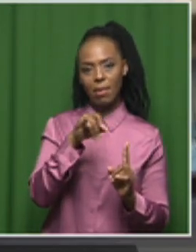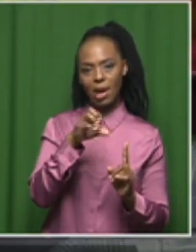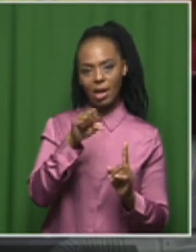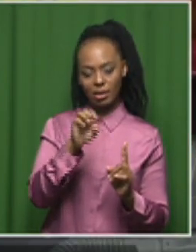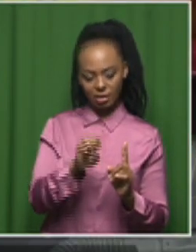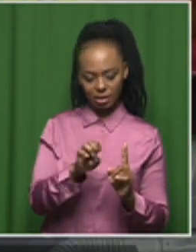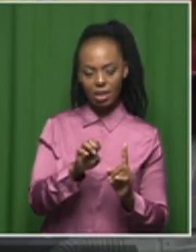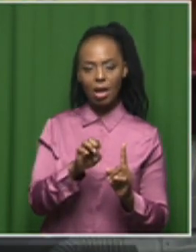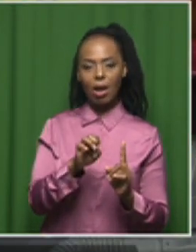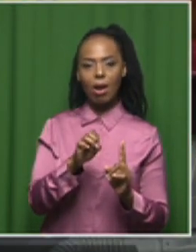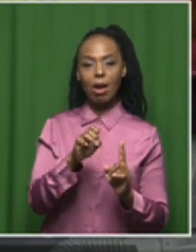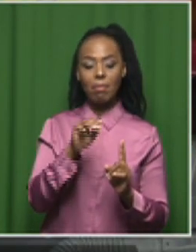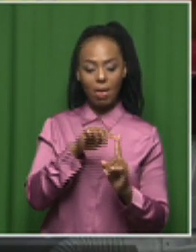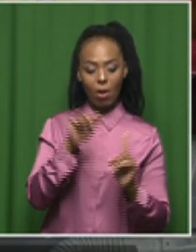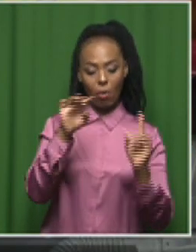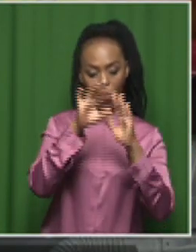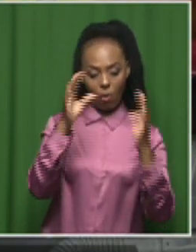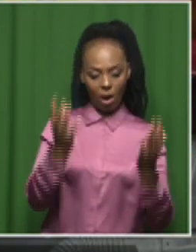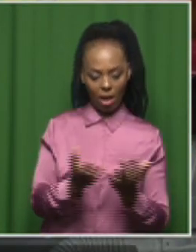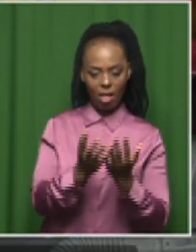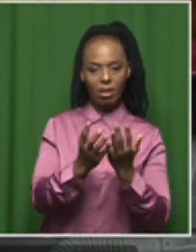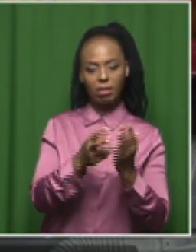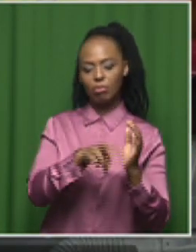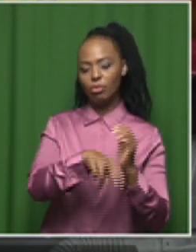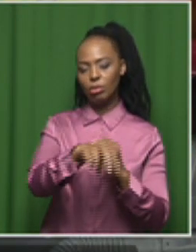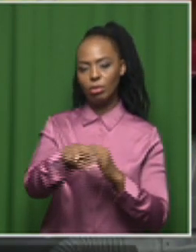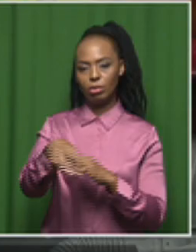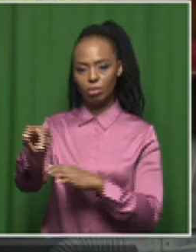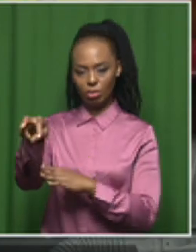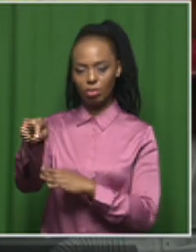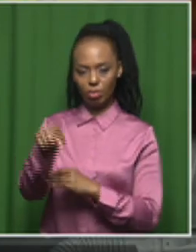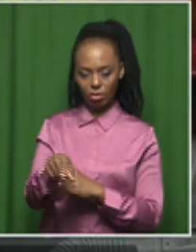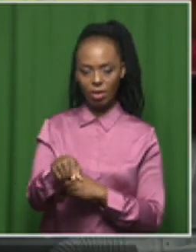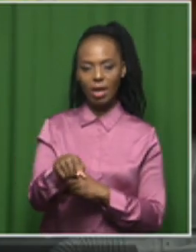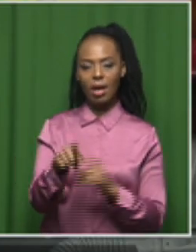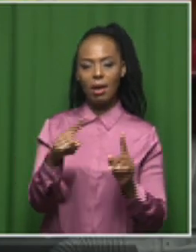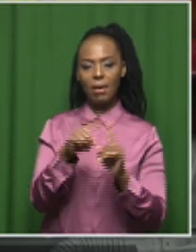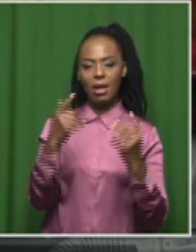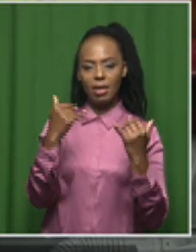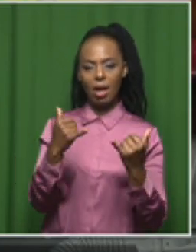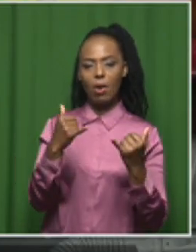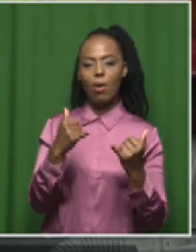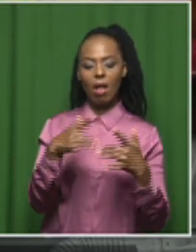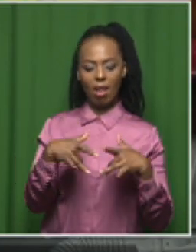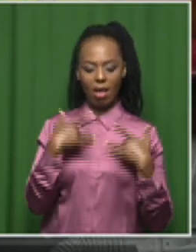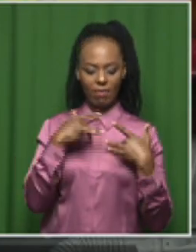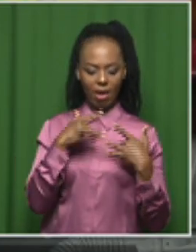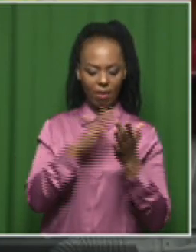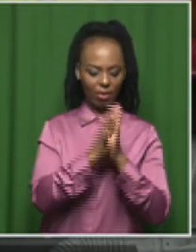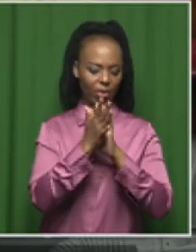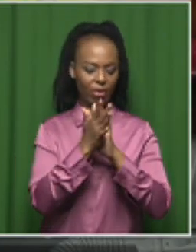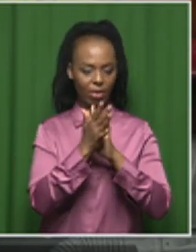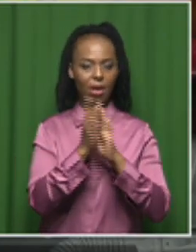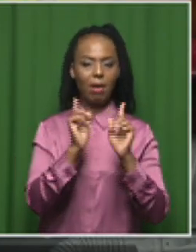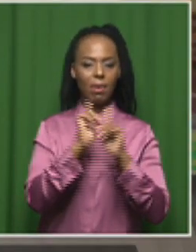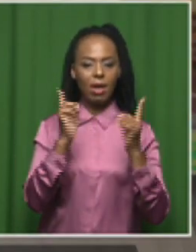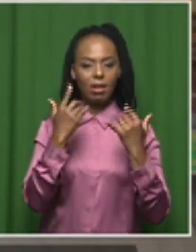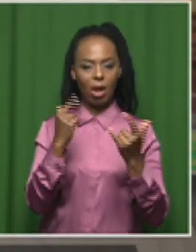a classic fairy tale is taken and we turn it upside down, where when I say that,